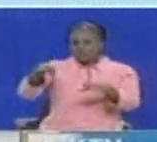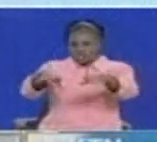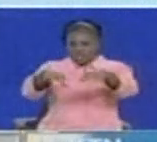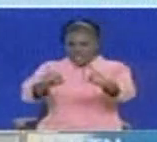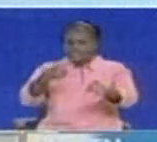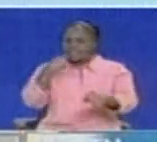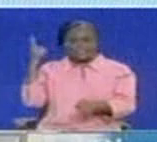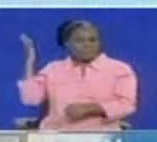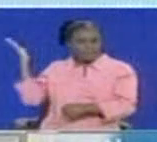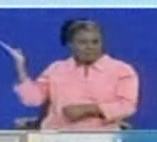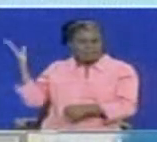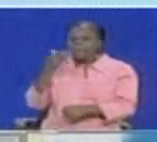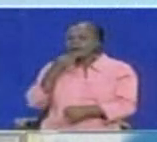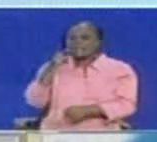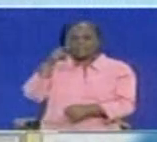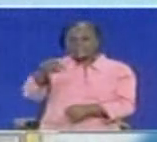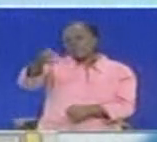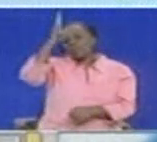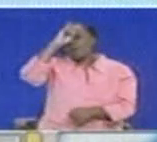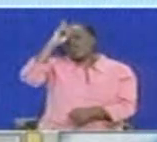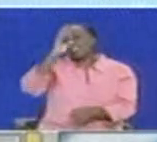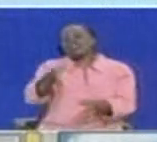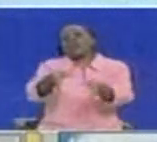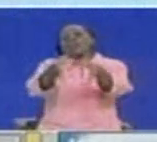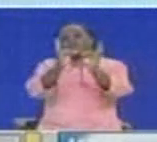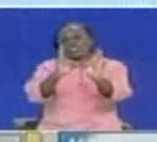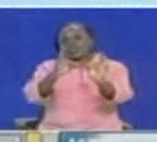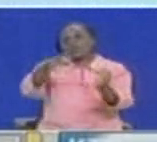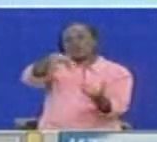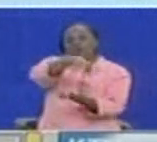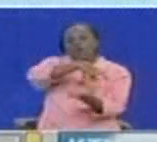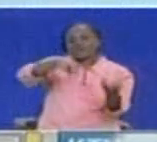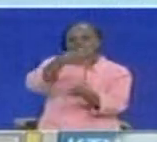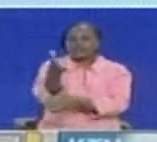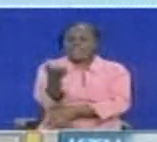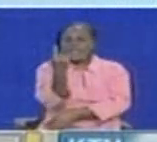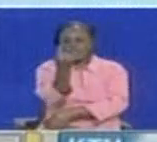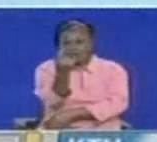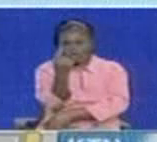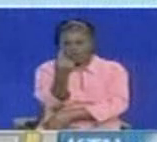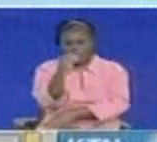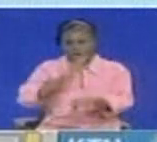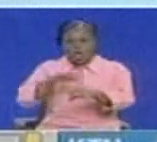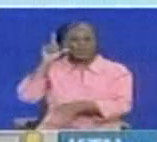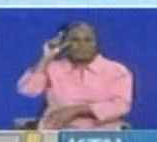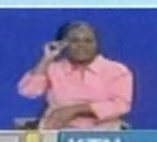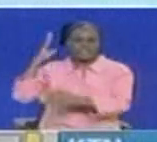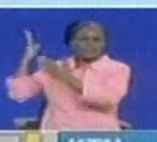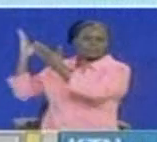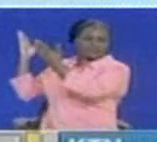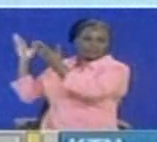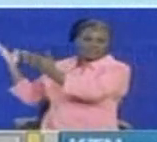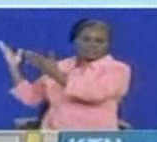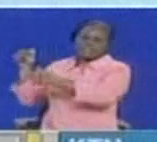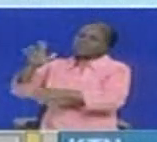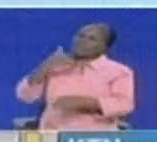who says that this is a police officer. So there's a bit of controversy here. Some people are saying, you know, are these students who are